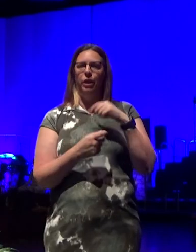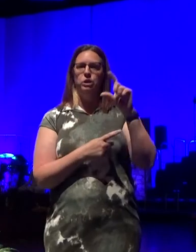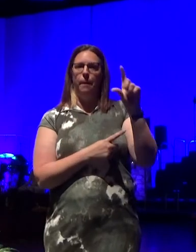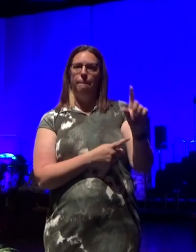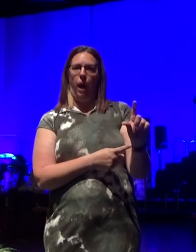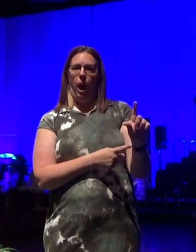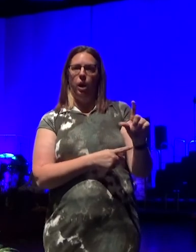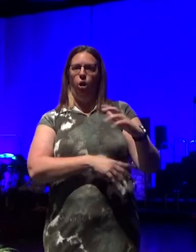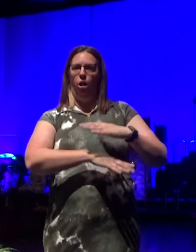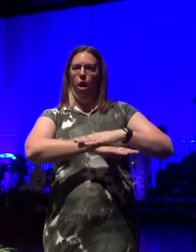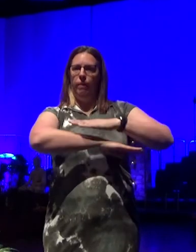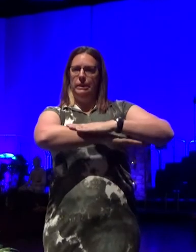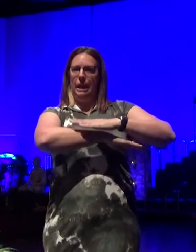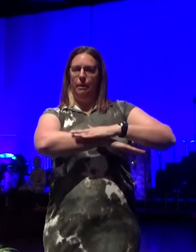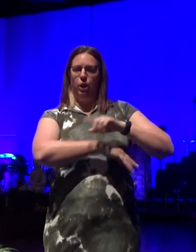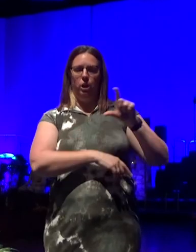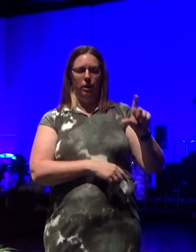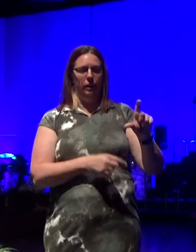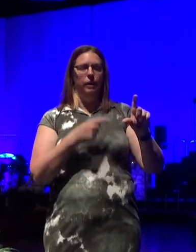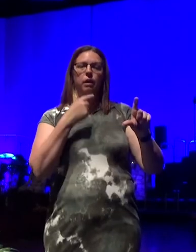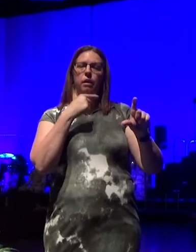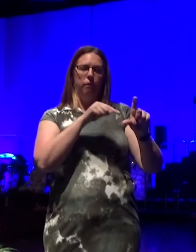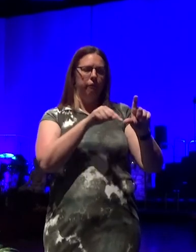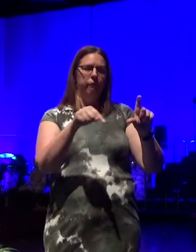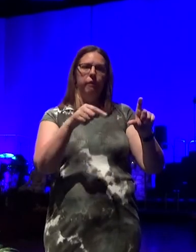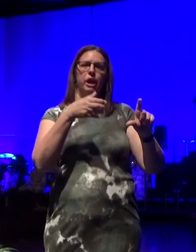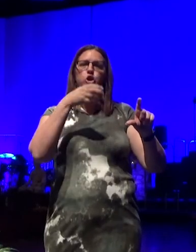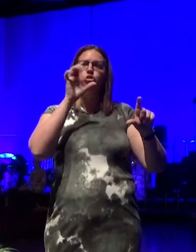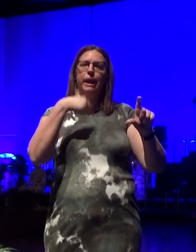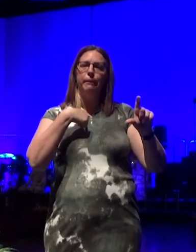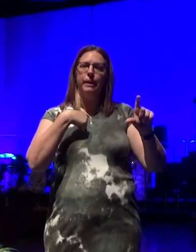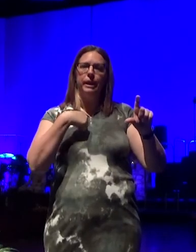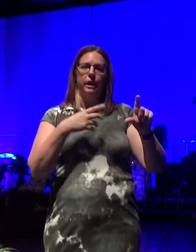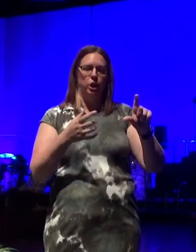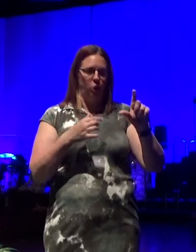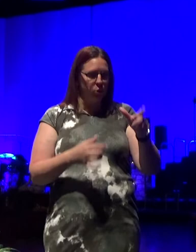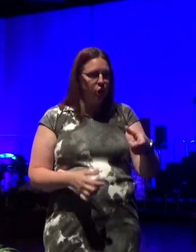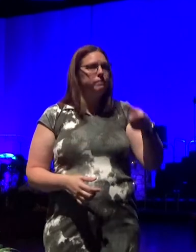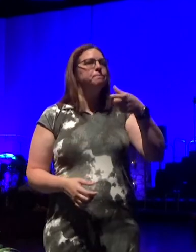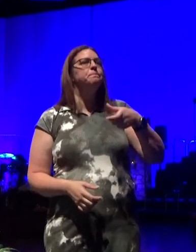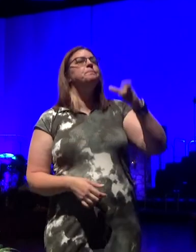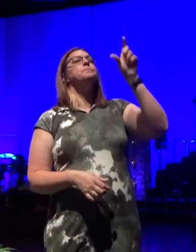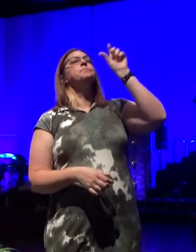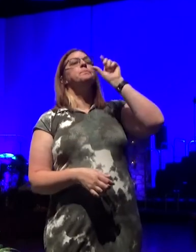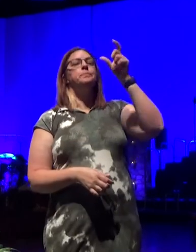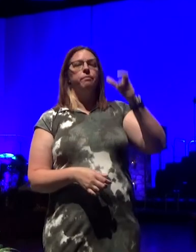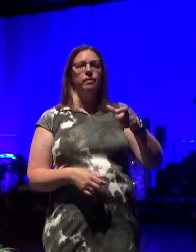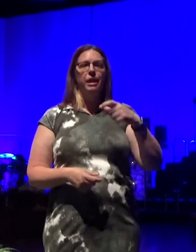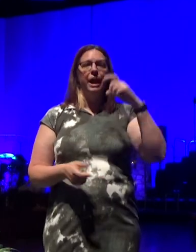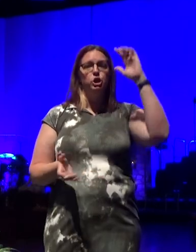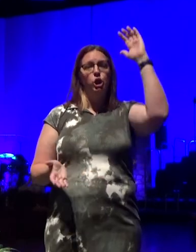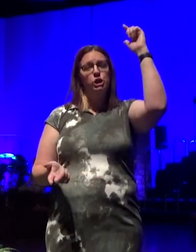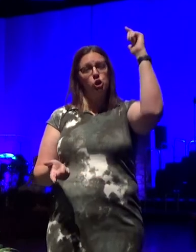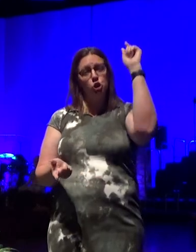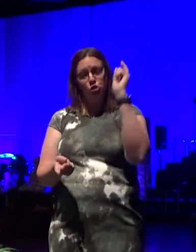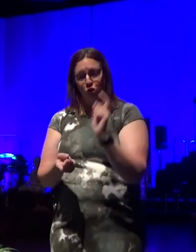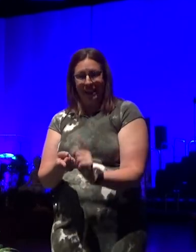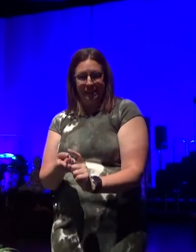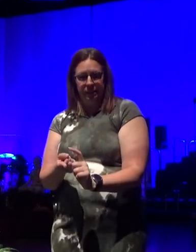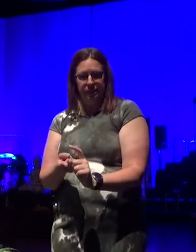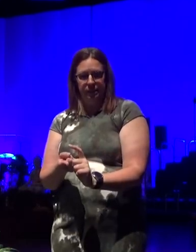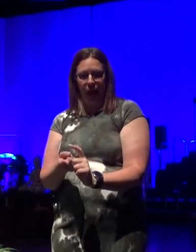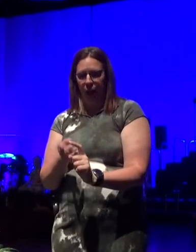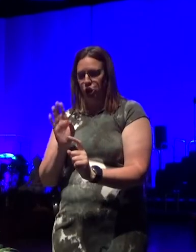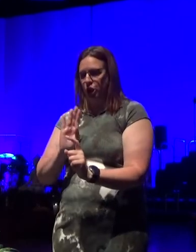"Drink me." So she drinks it, and she shrinks all the way down. And she goes to open the door, and there's